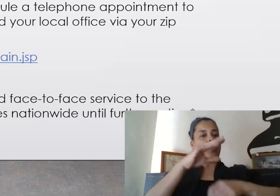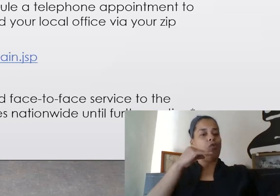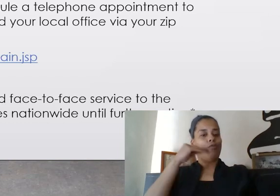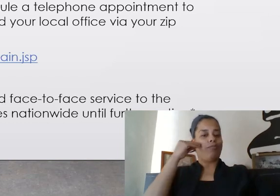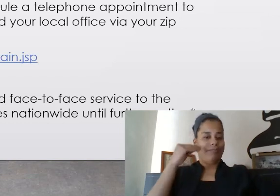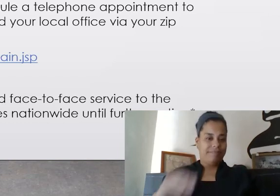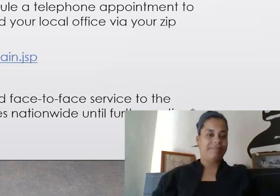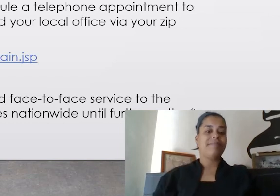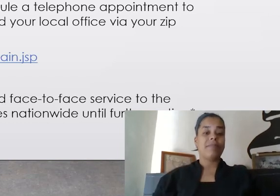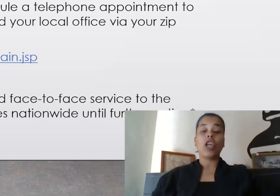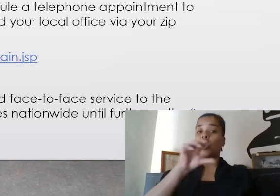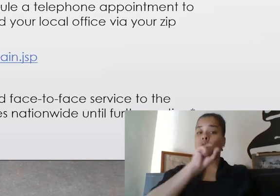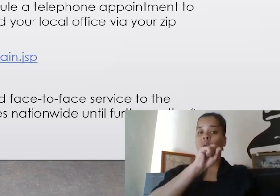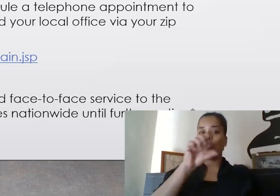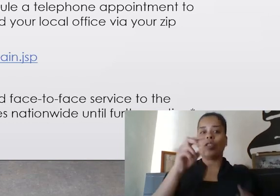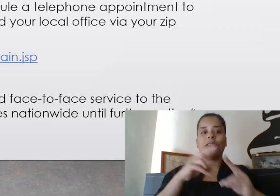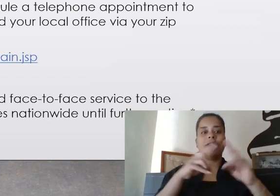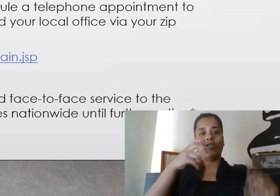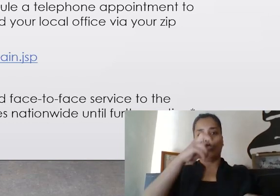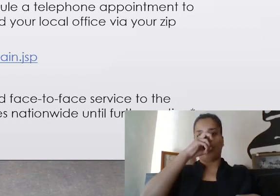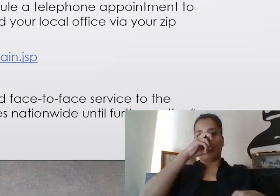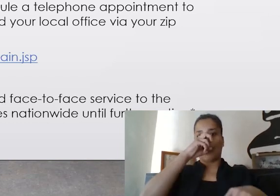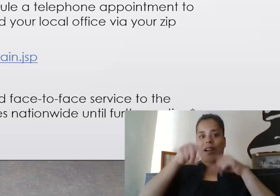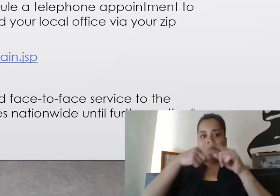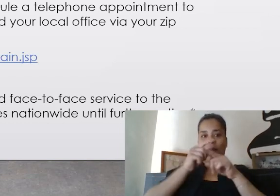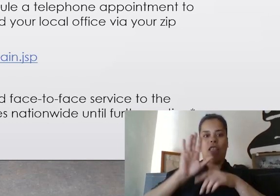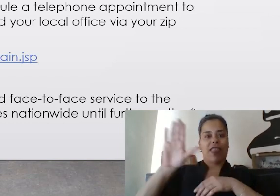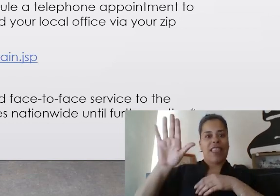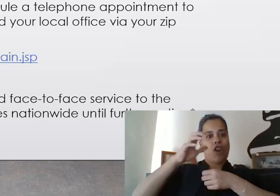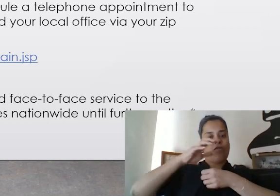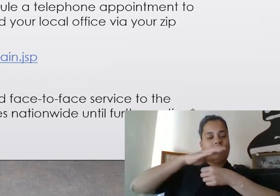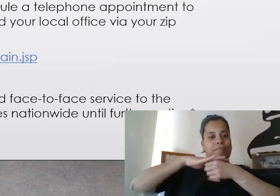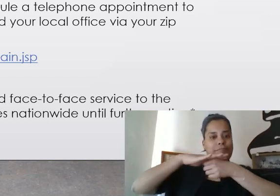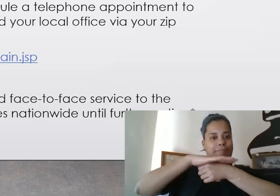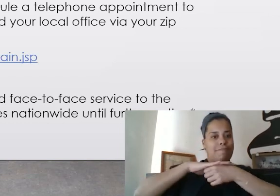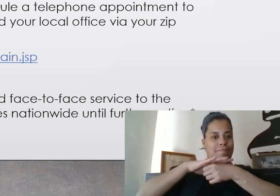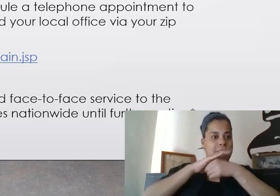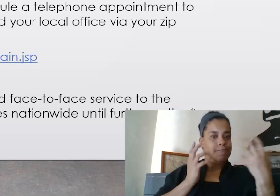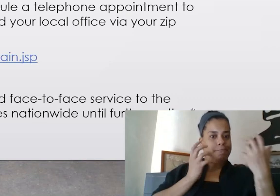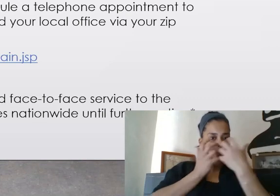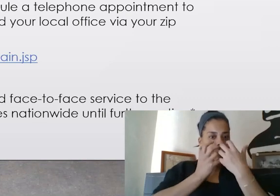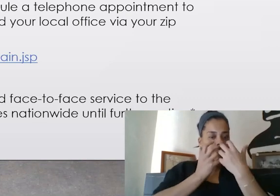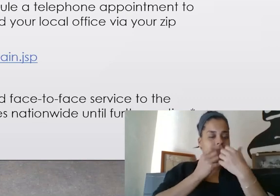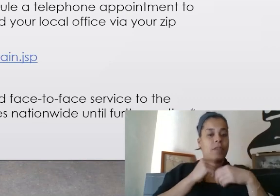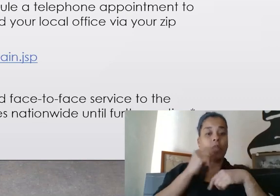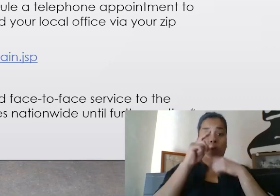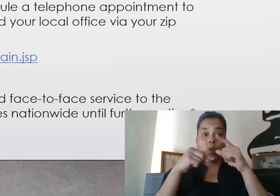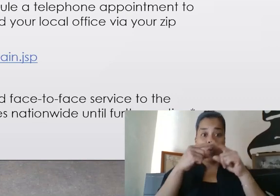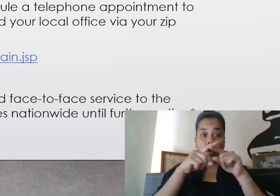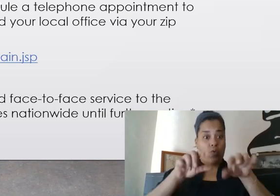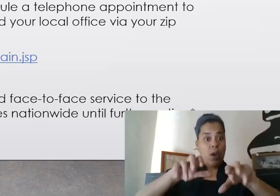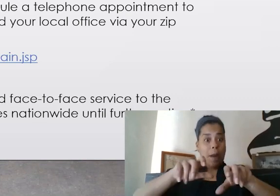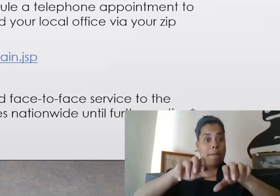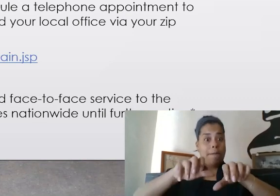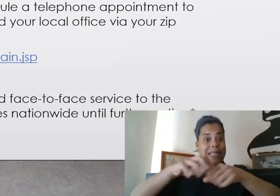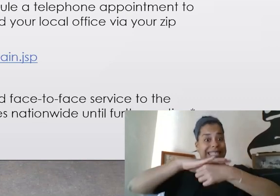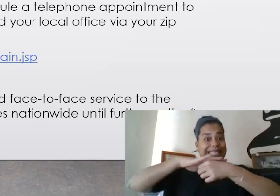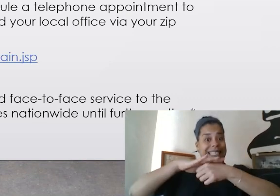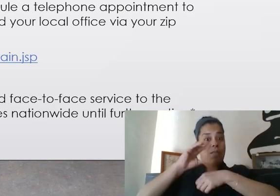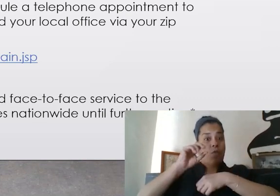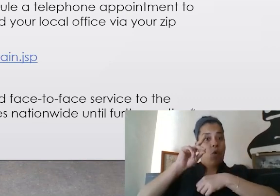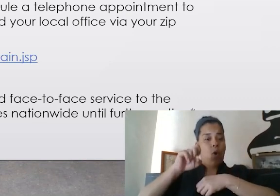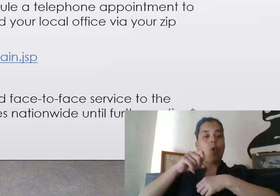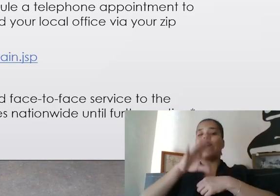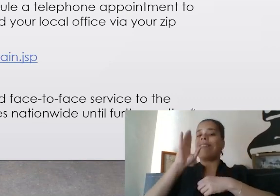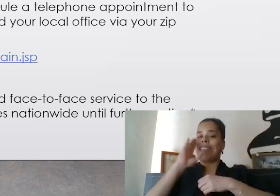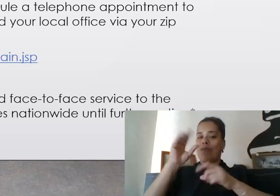their jurisdictions. So once you type in your zip code, you'll be assigned to a